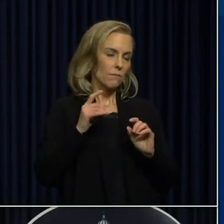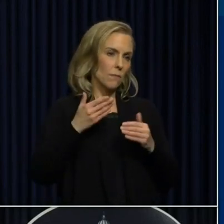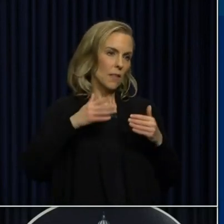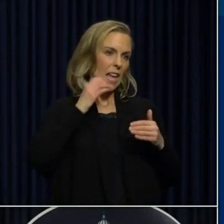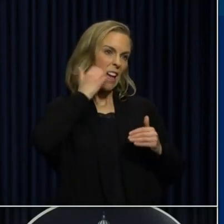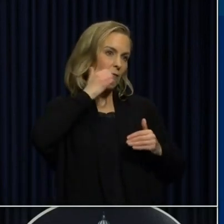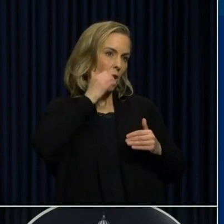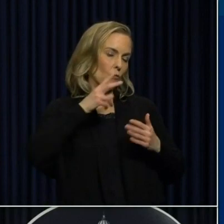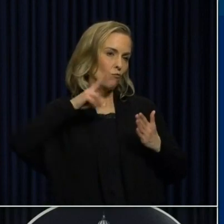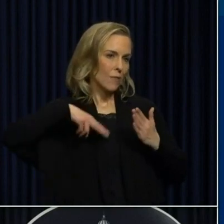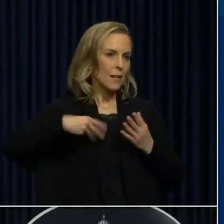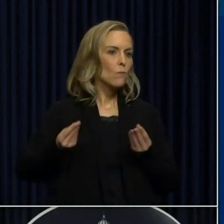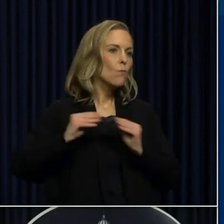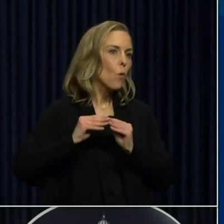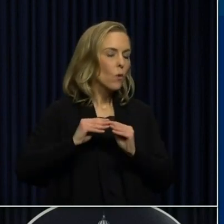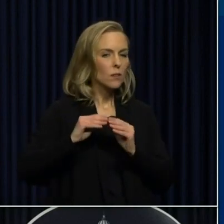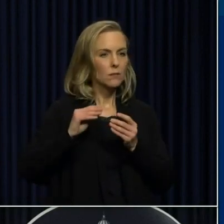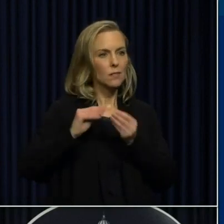a number.